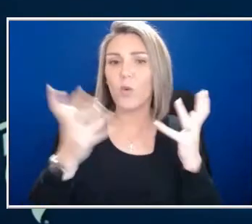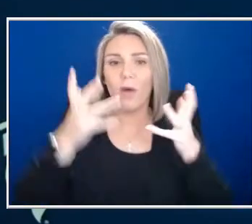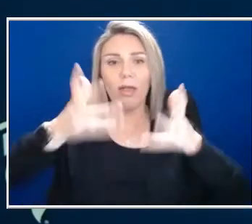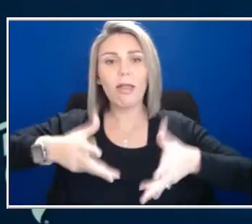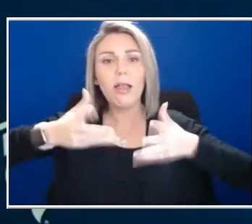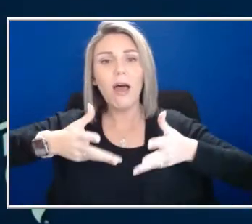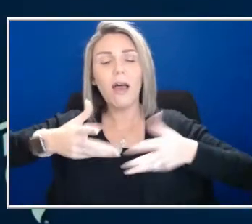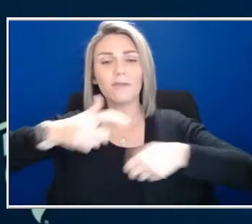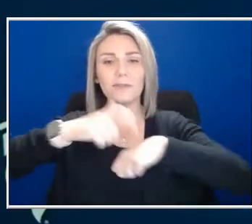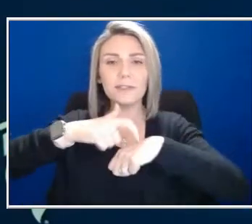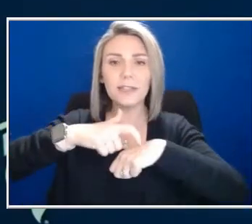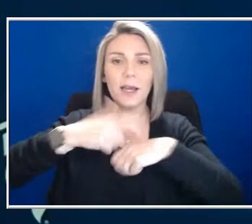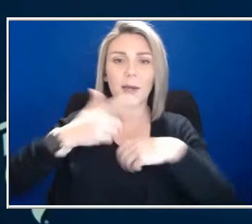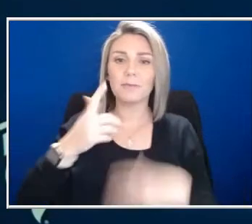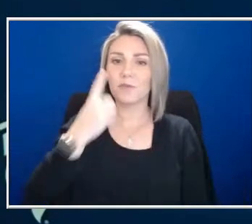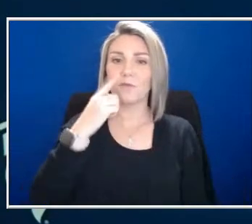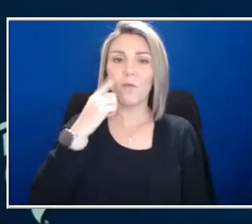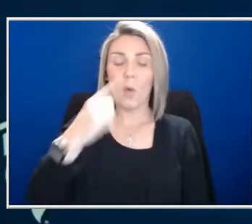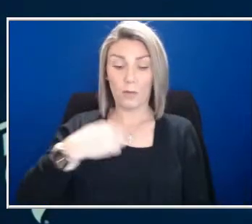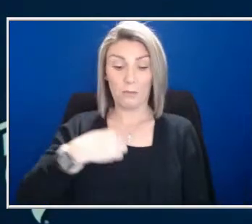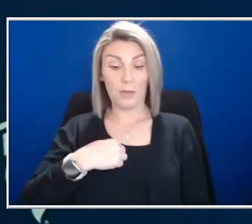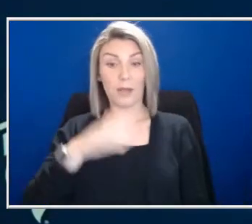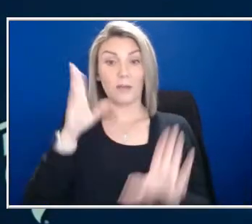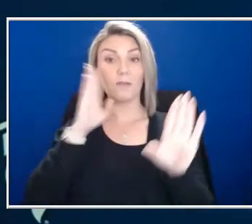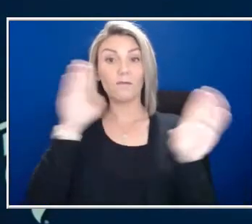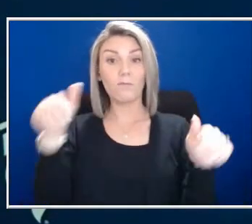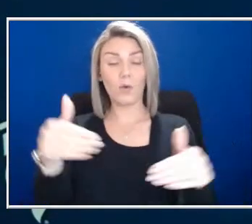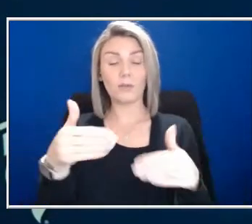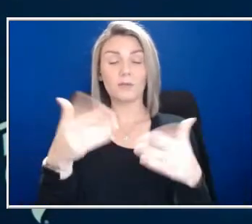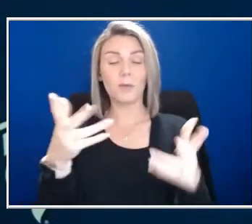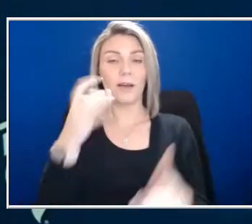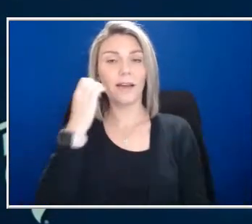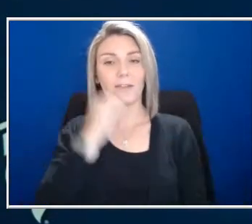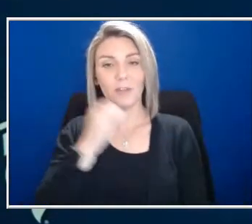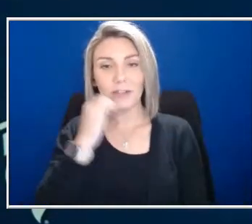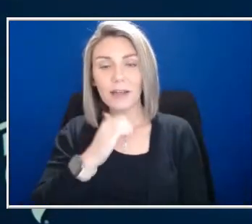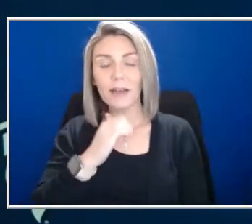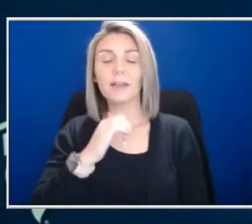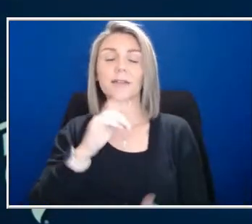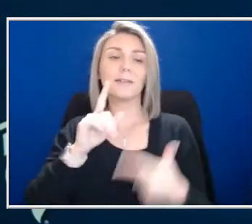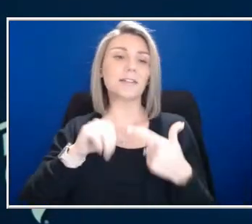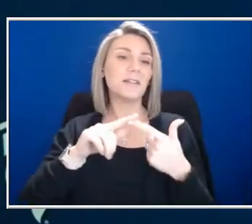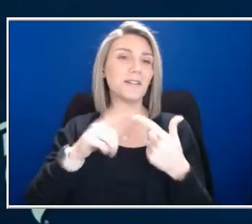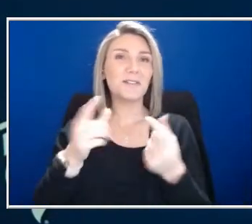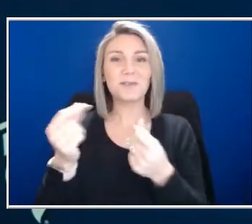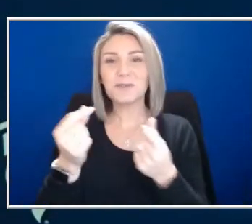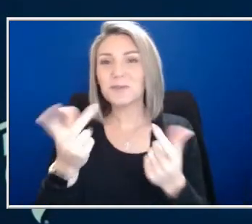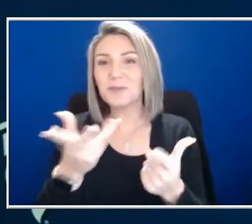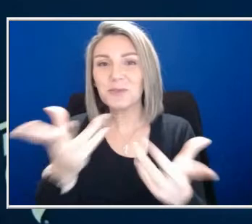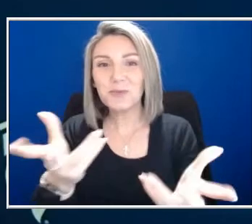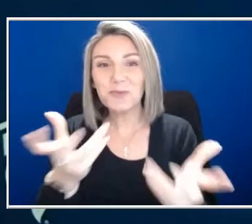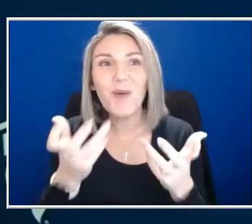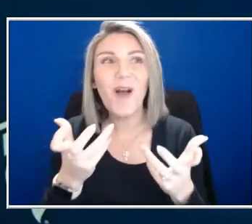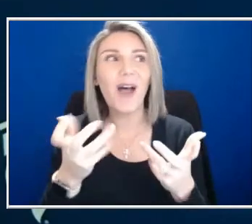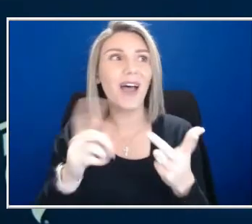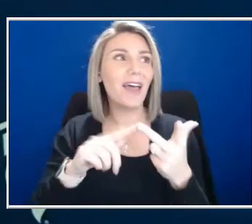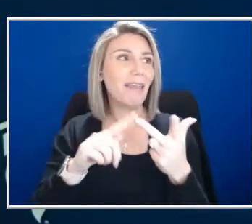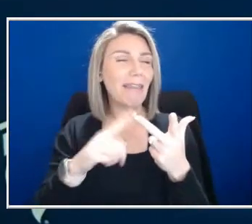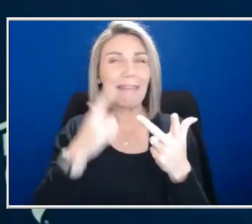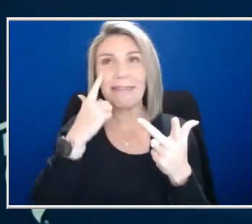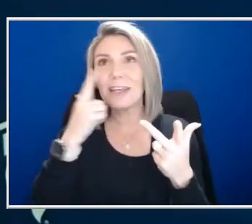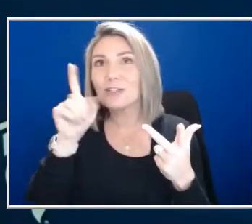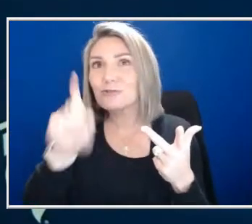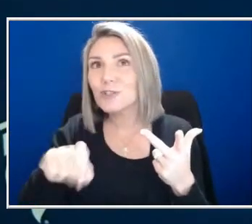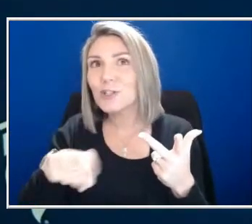for me, is focus on every day, do the things you want to do, the things you think you should do every day,